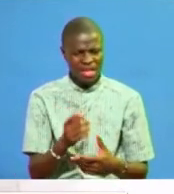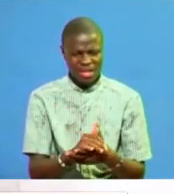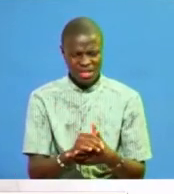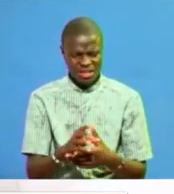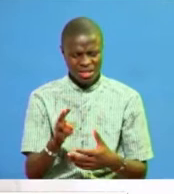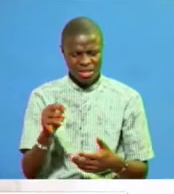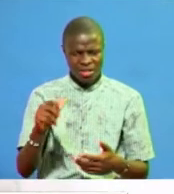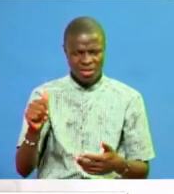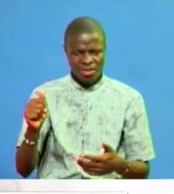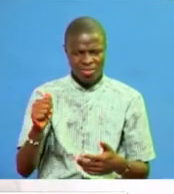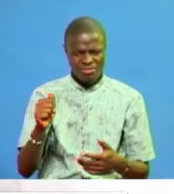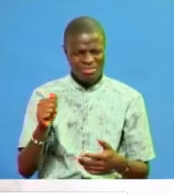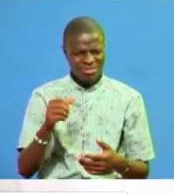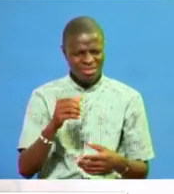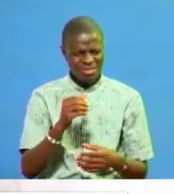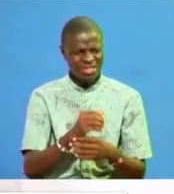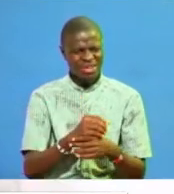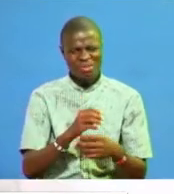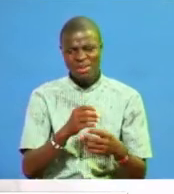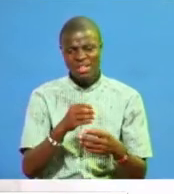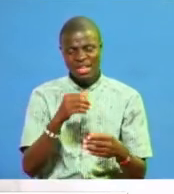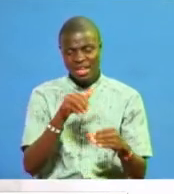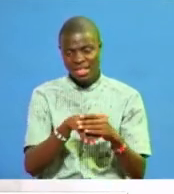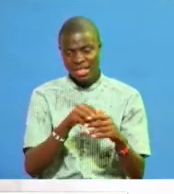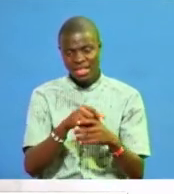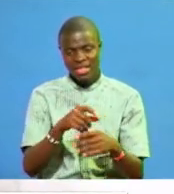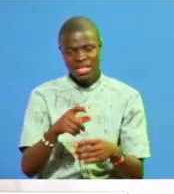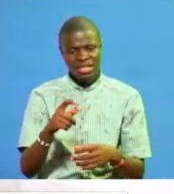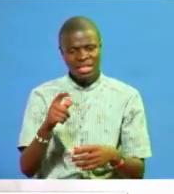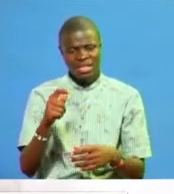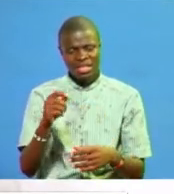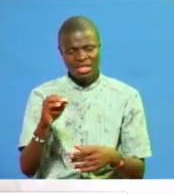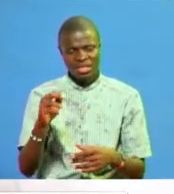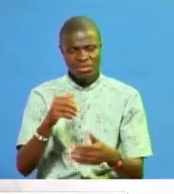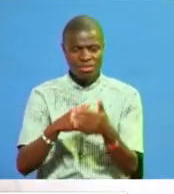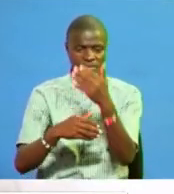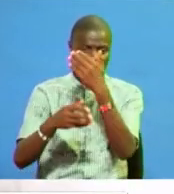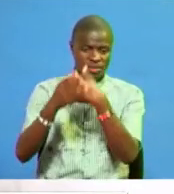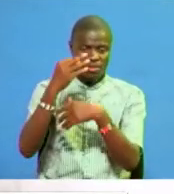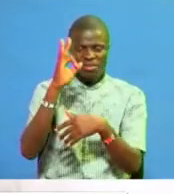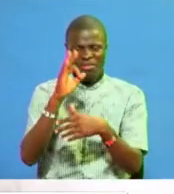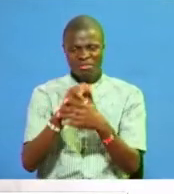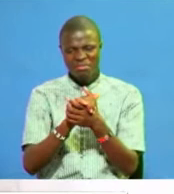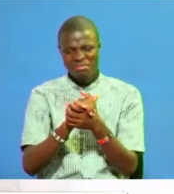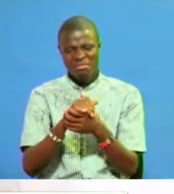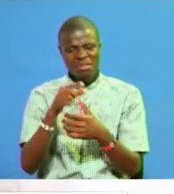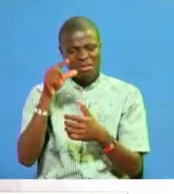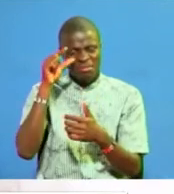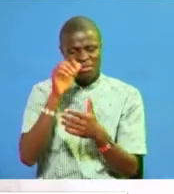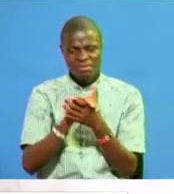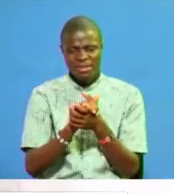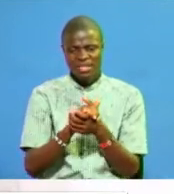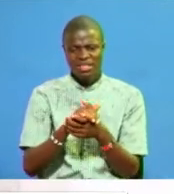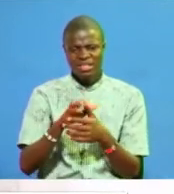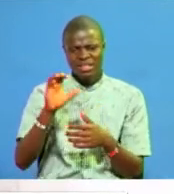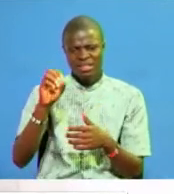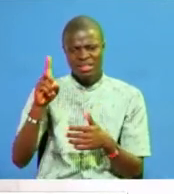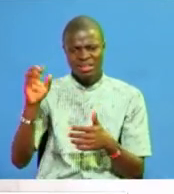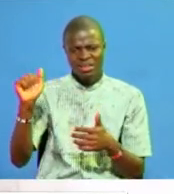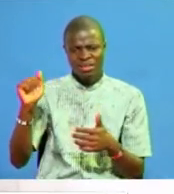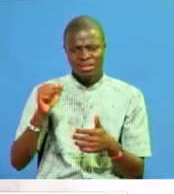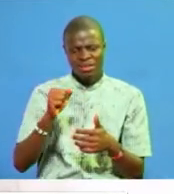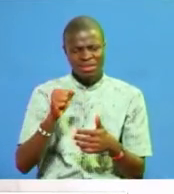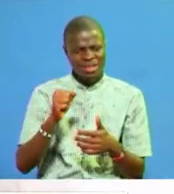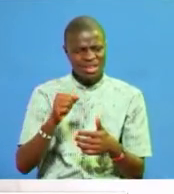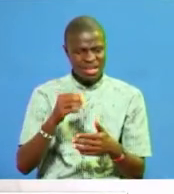the Technical University of Mombasa, with the theme of radio preaching peace in the society. And as Edward Nyamu reports, the day is